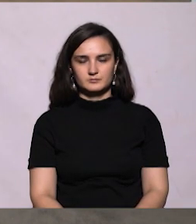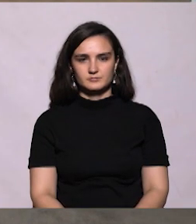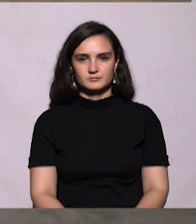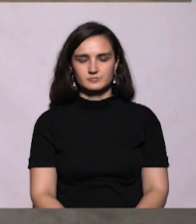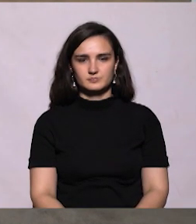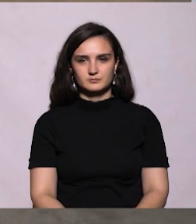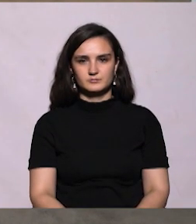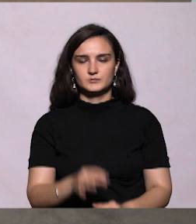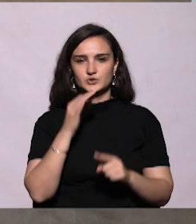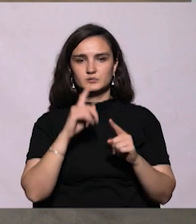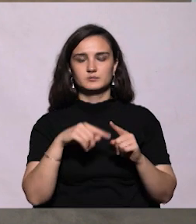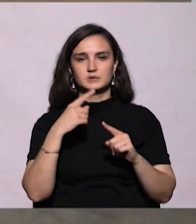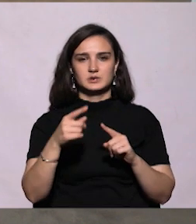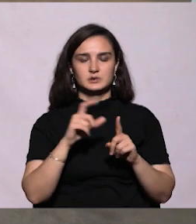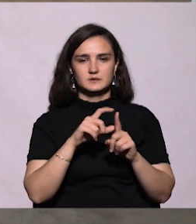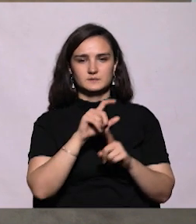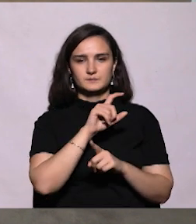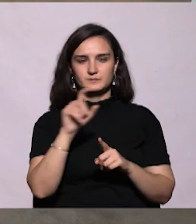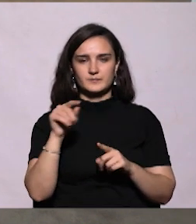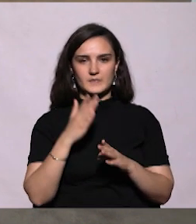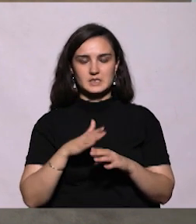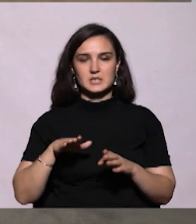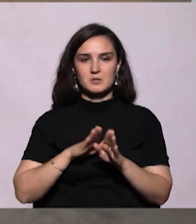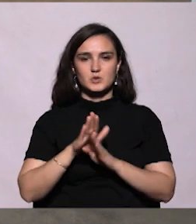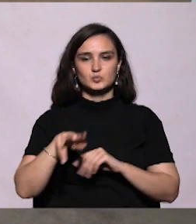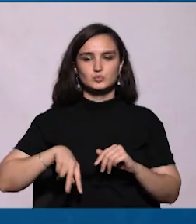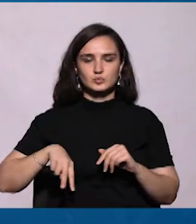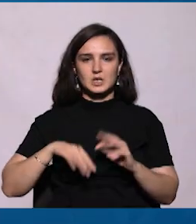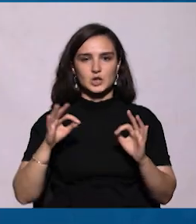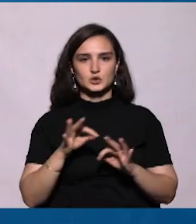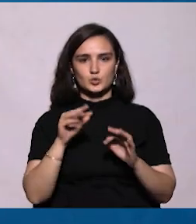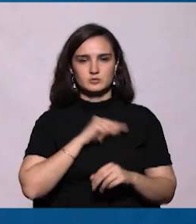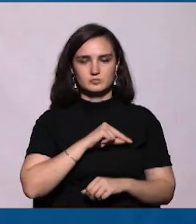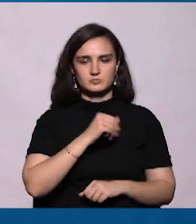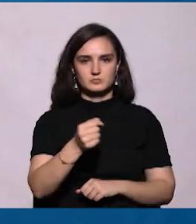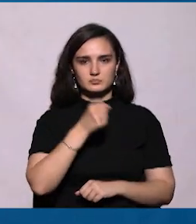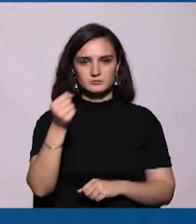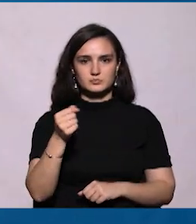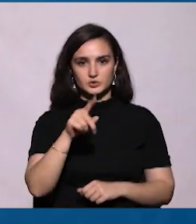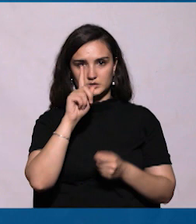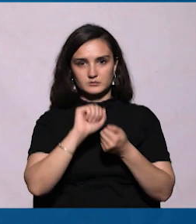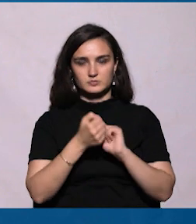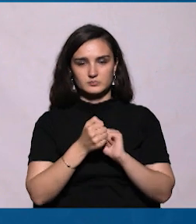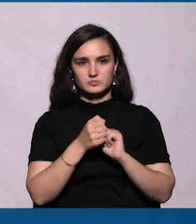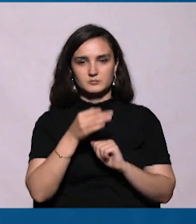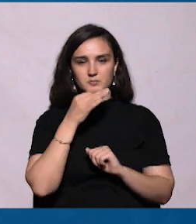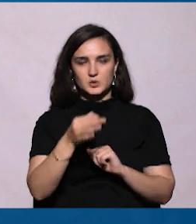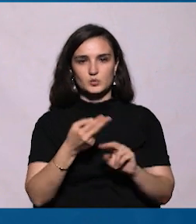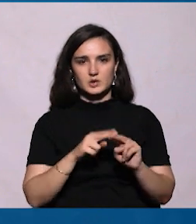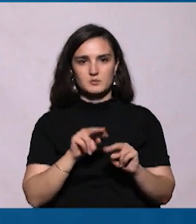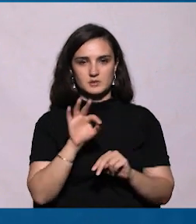In our next sentence, we have CEOs are never appointed. Mr. Carter, do you remember answer for this